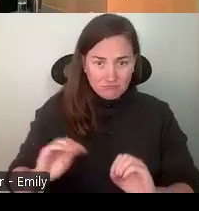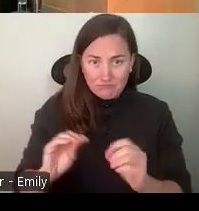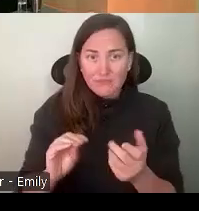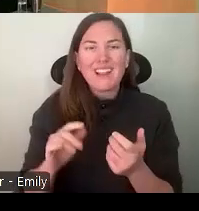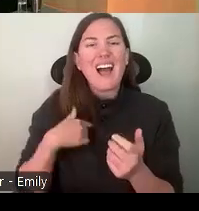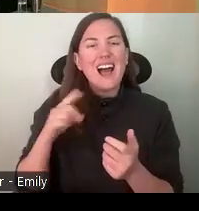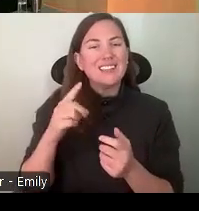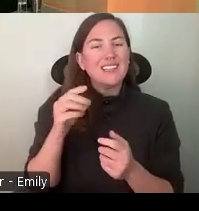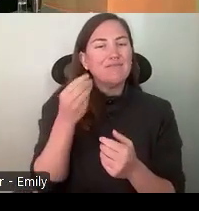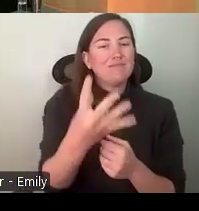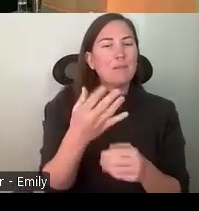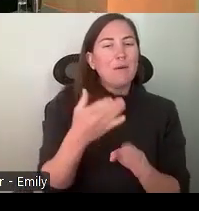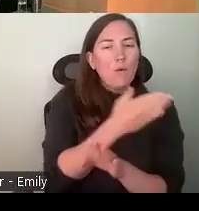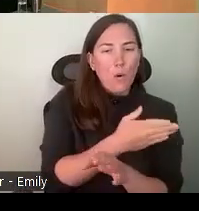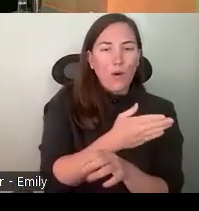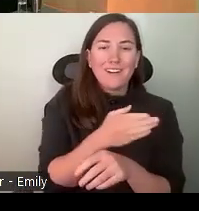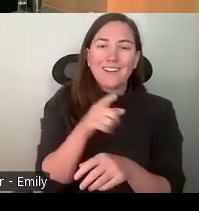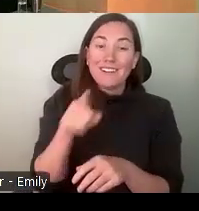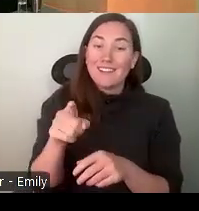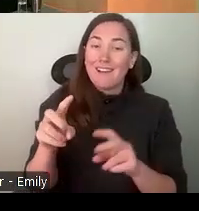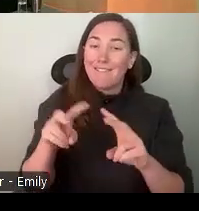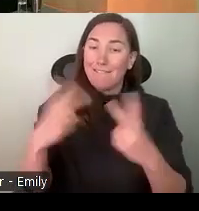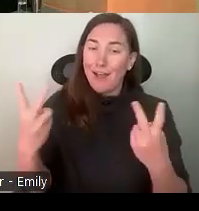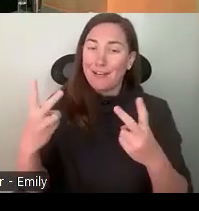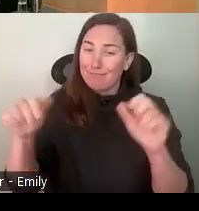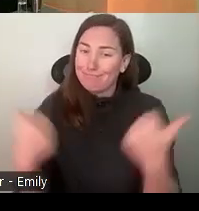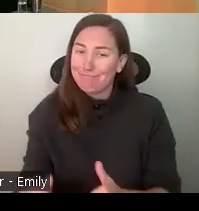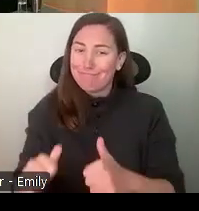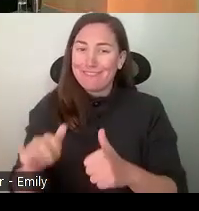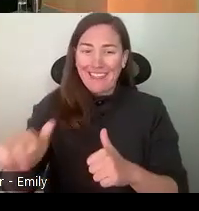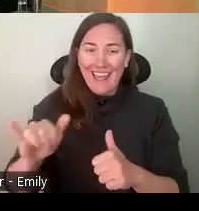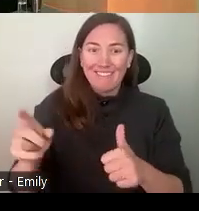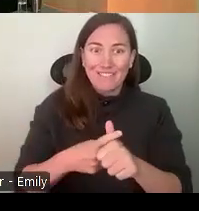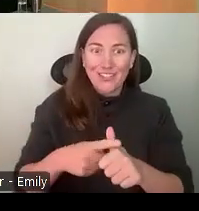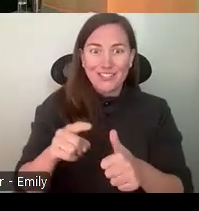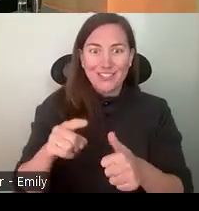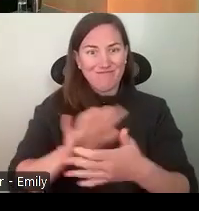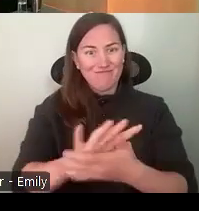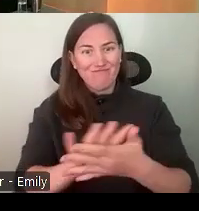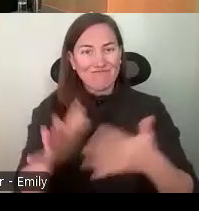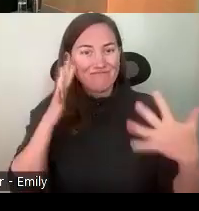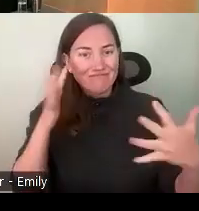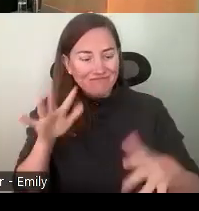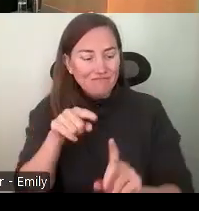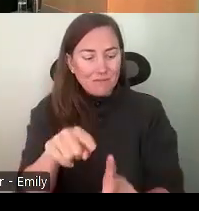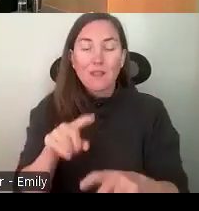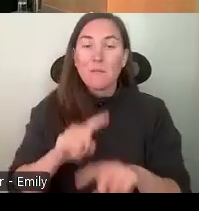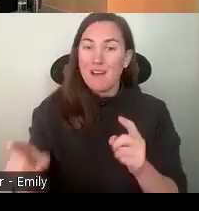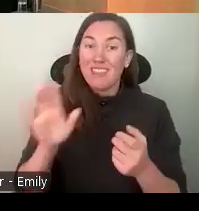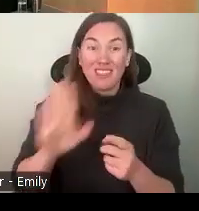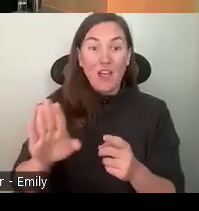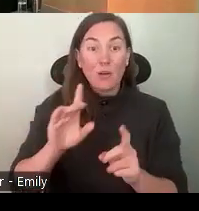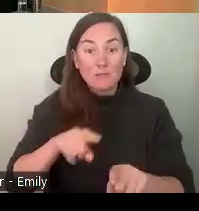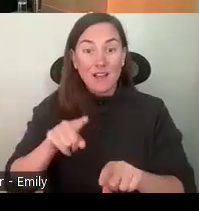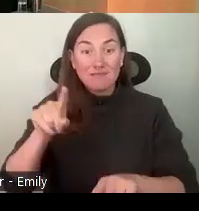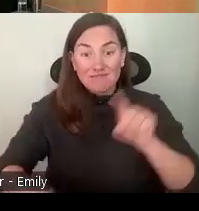for you earlier, that we're using a pretty high level of degradation, but subjects vary quite a bit in terms of how much they're reporting